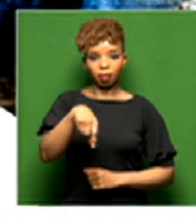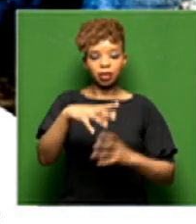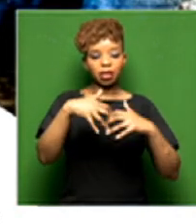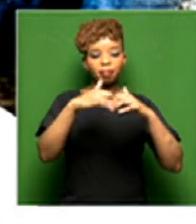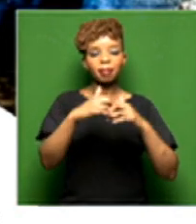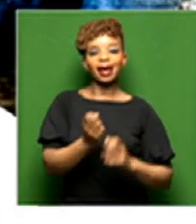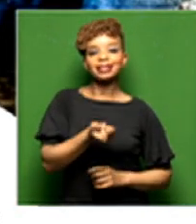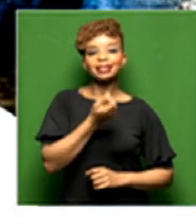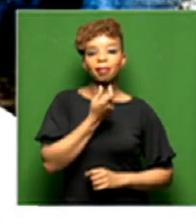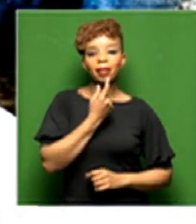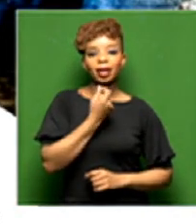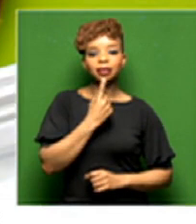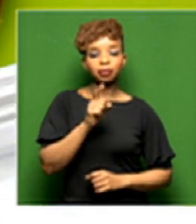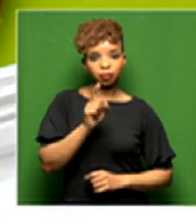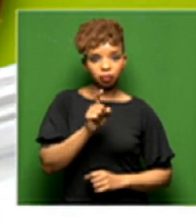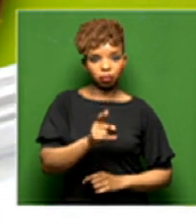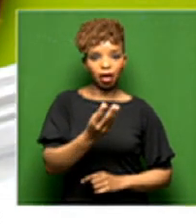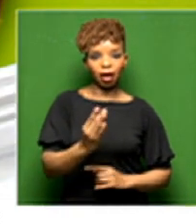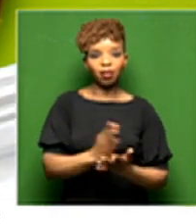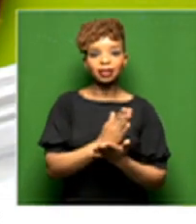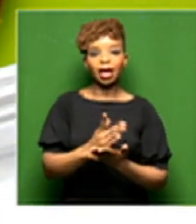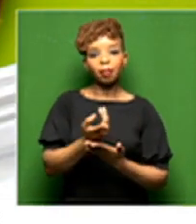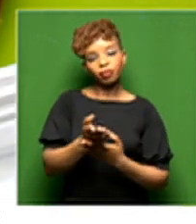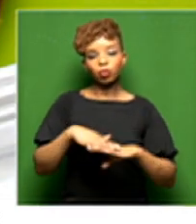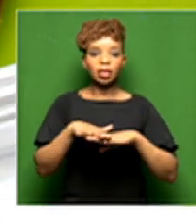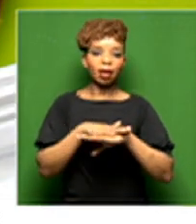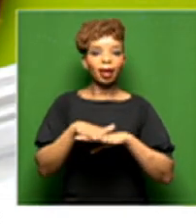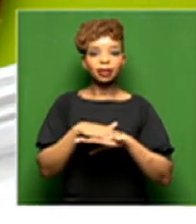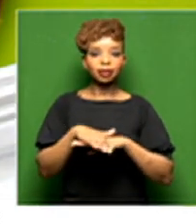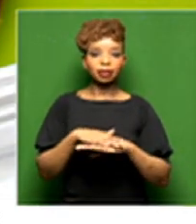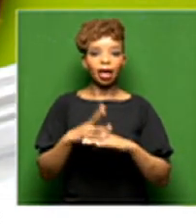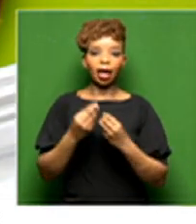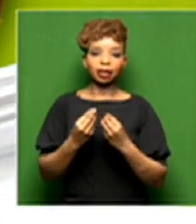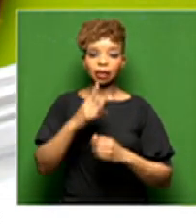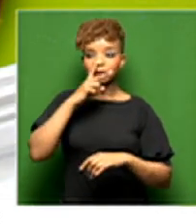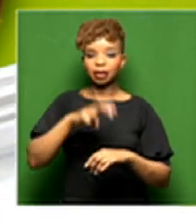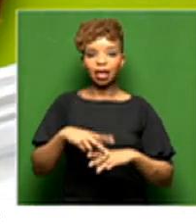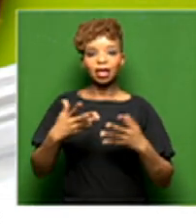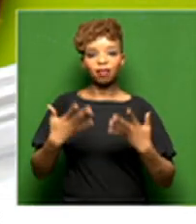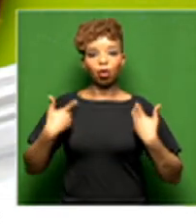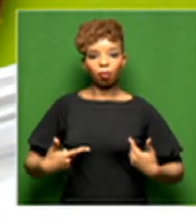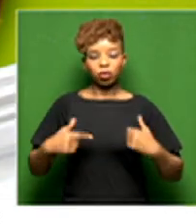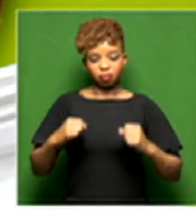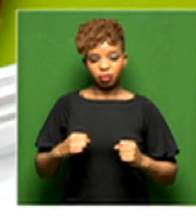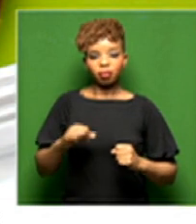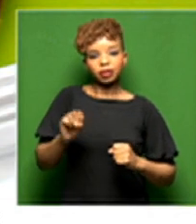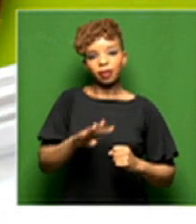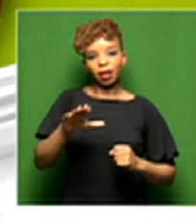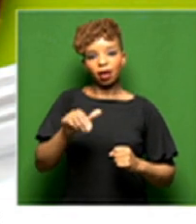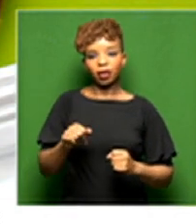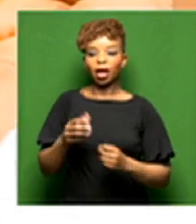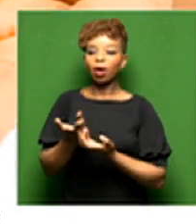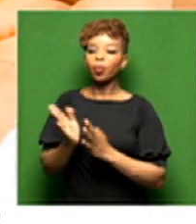supplement which covers some of the most basic nutritional deficiencies which South Africans will be suffering with in these vulnerable